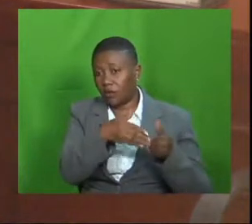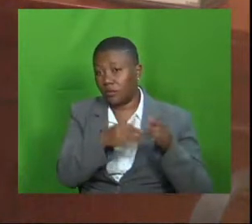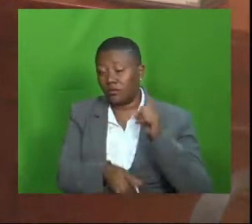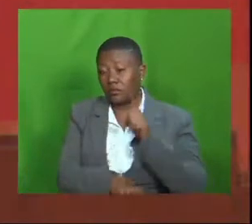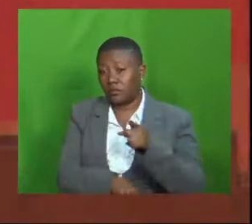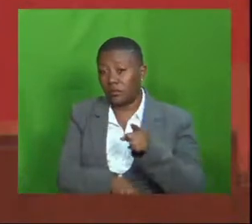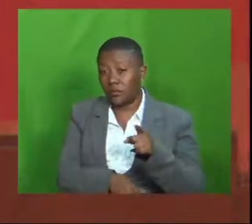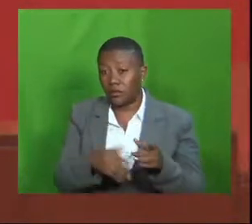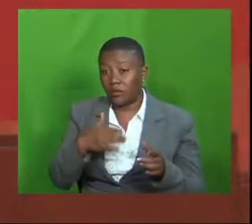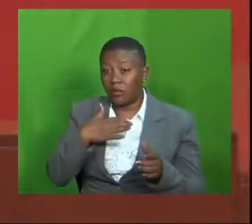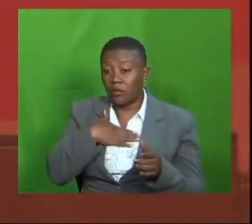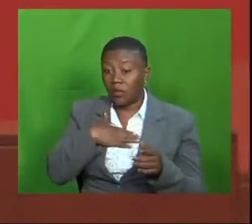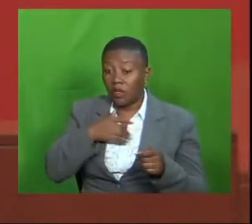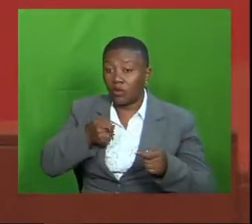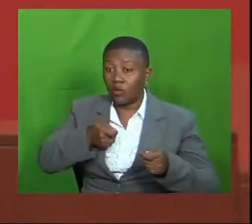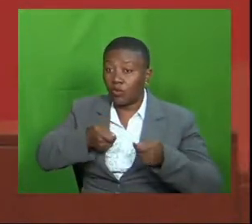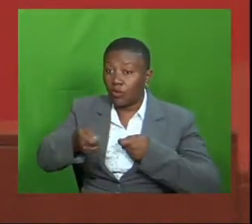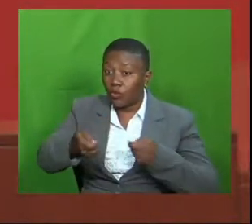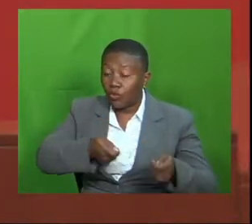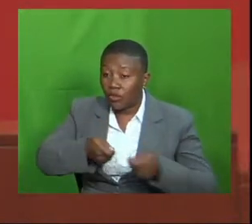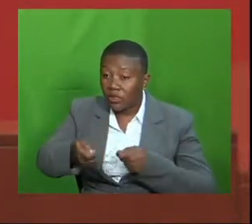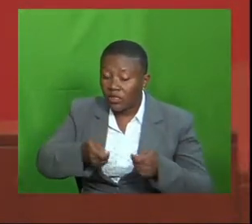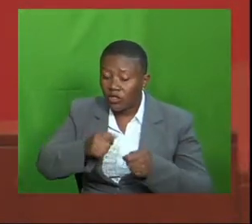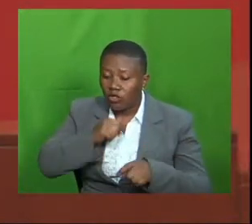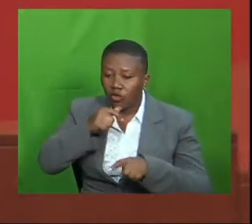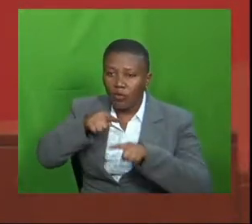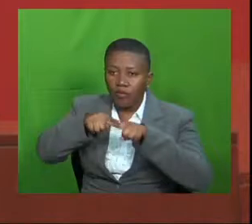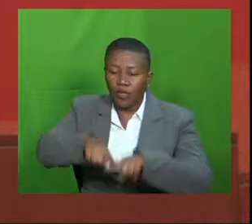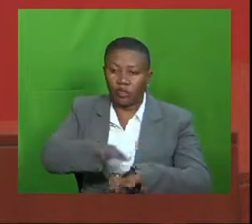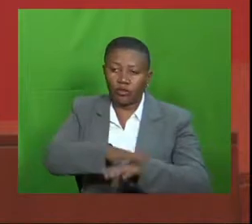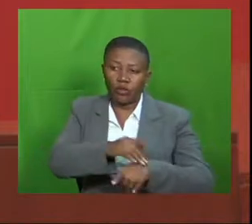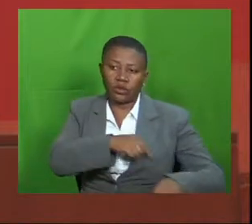my ruling is not subject to debate.